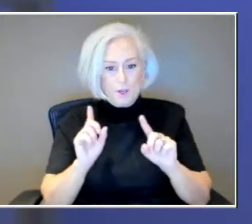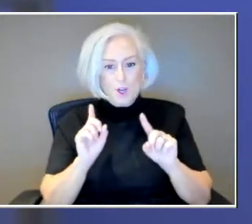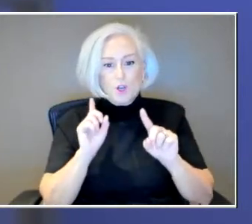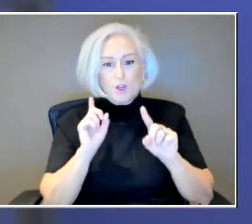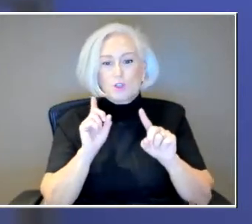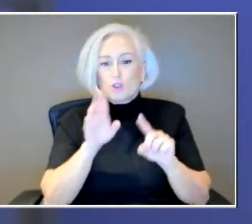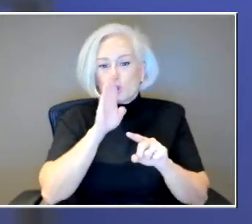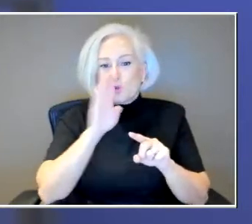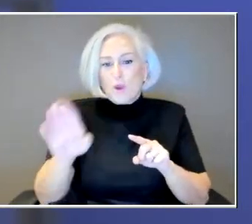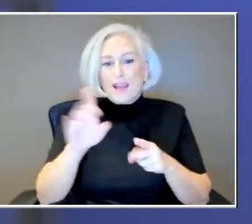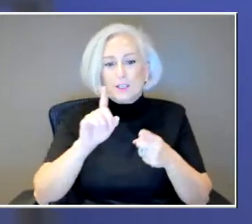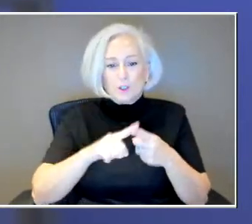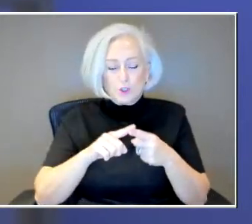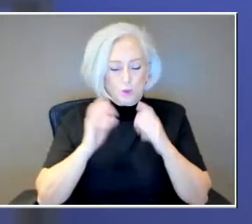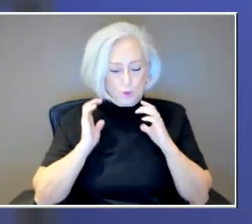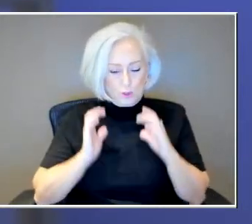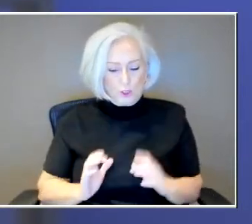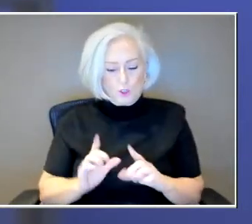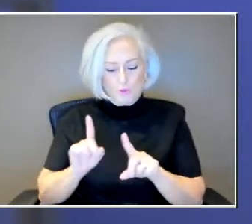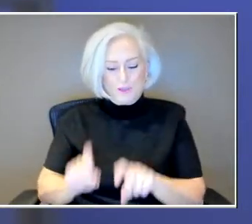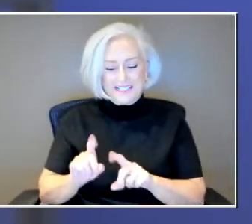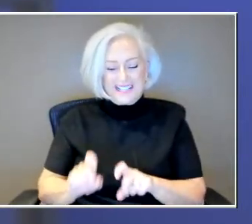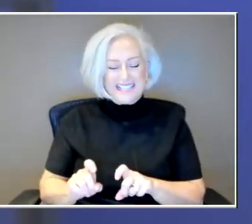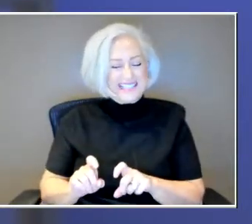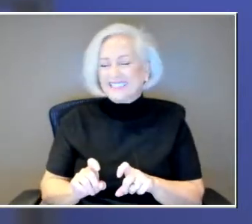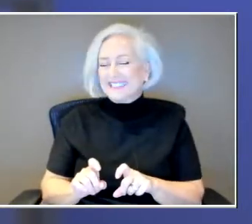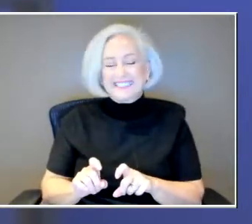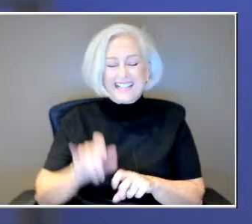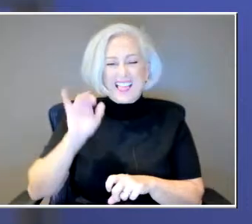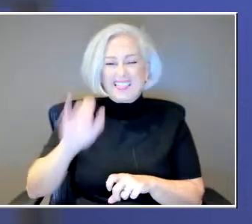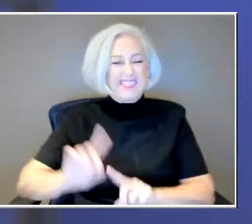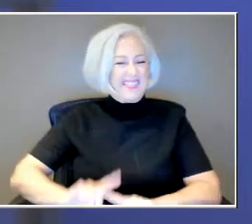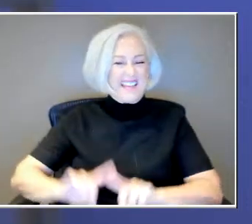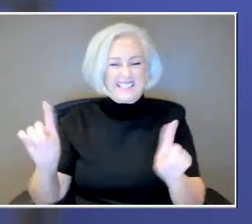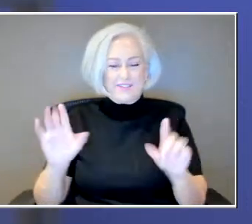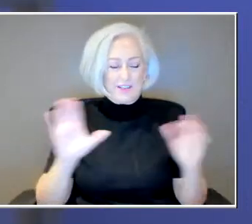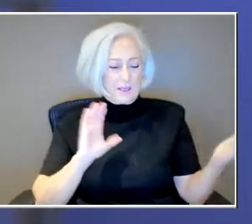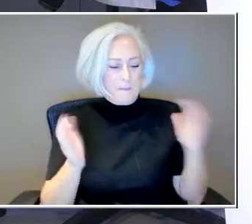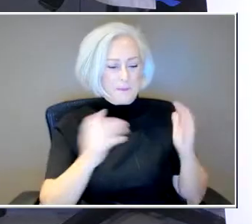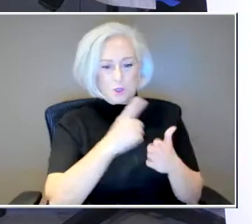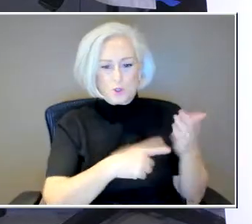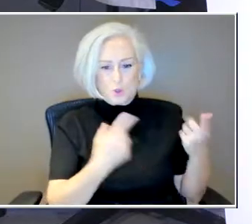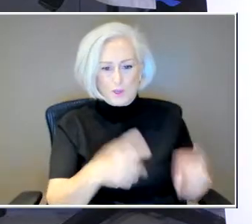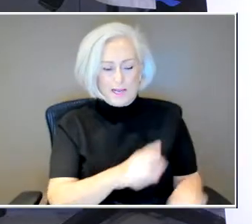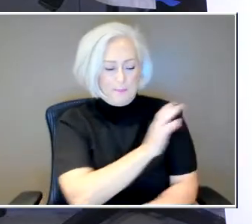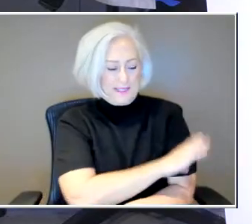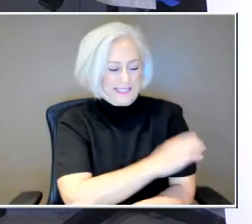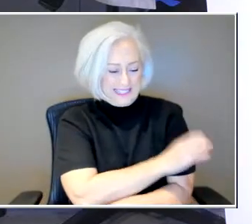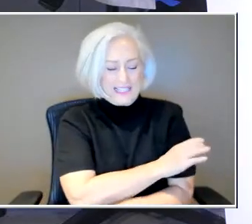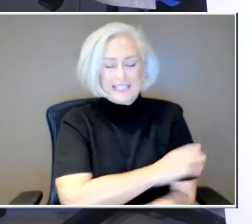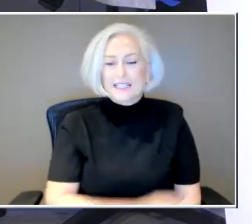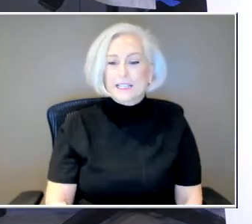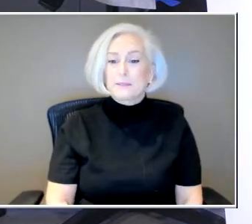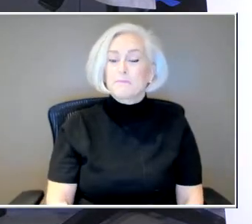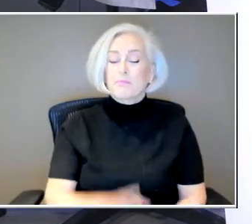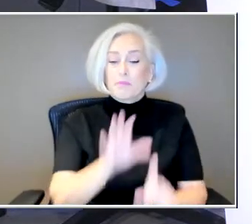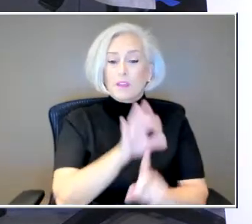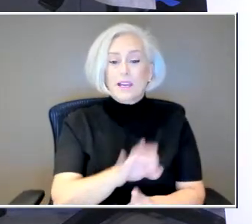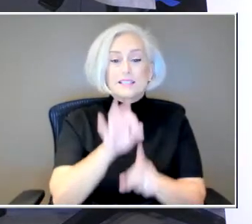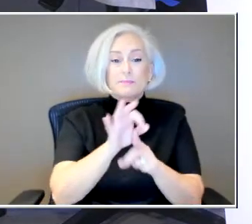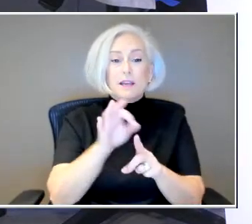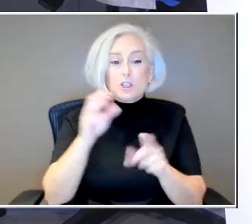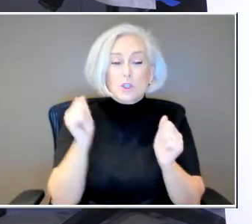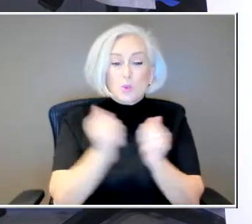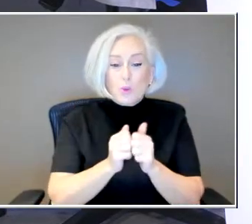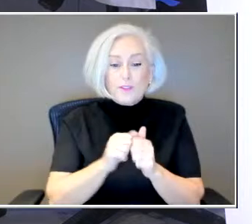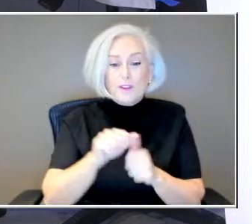testing, and that's very different than what we do clinically. Well, no, and and especially when it comes to the point of a lot of these